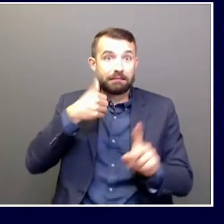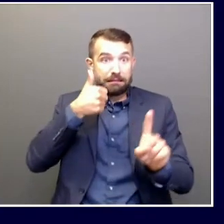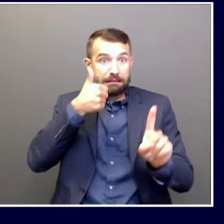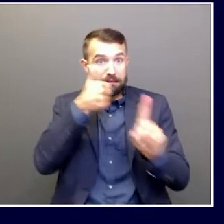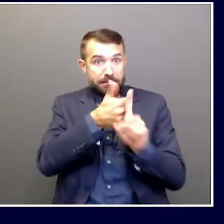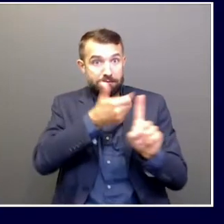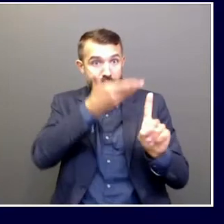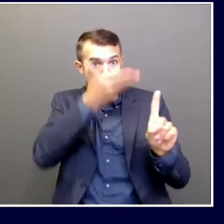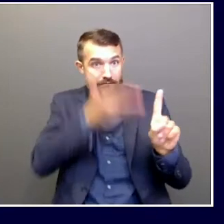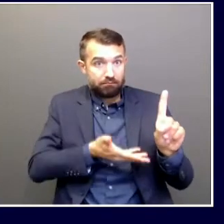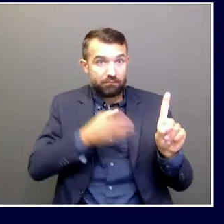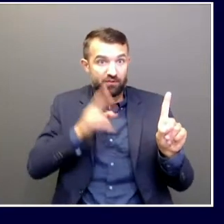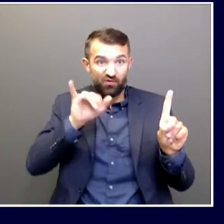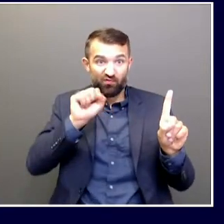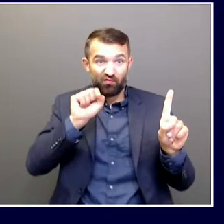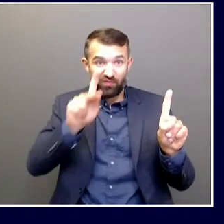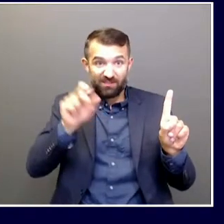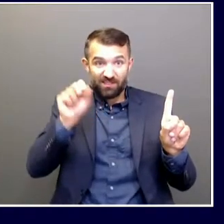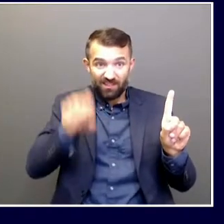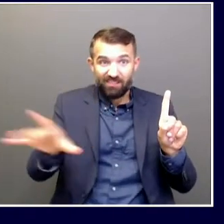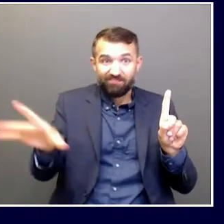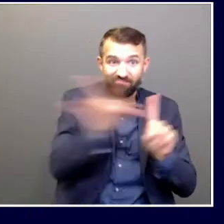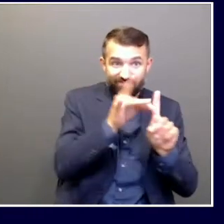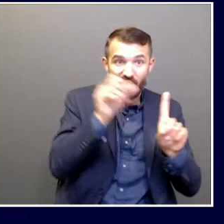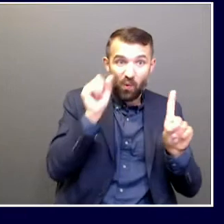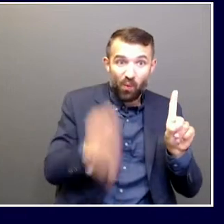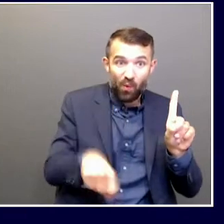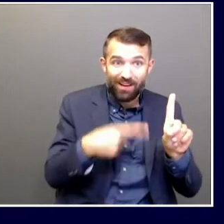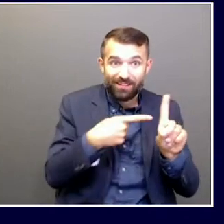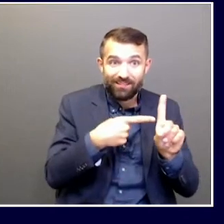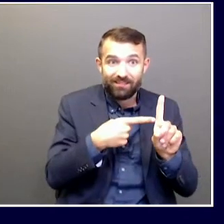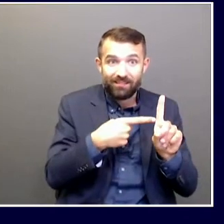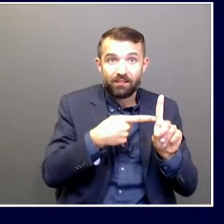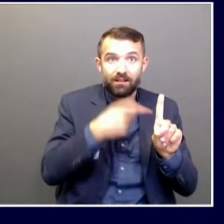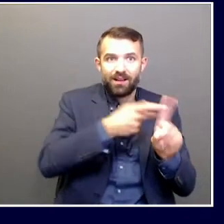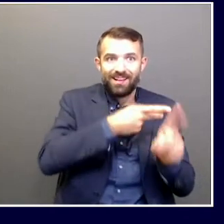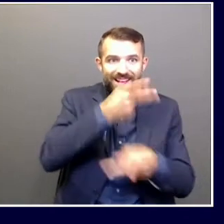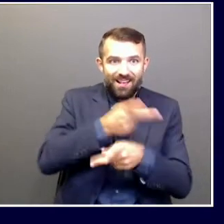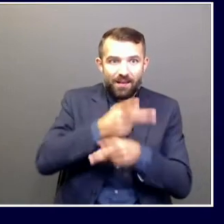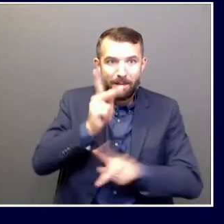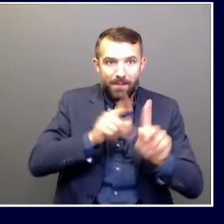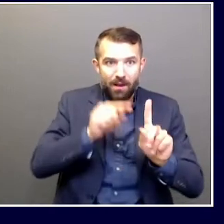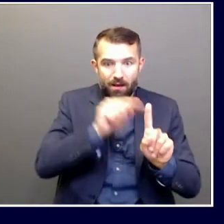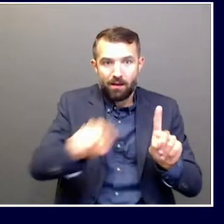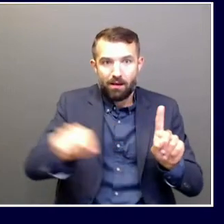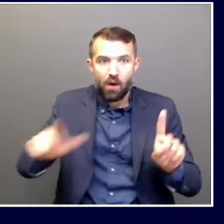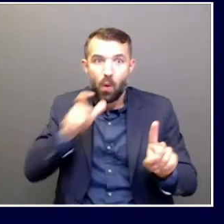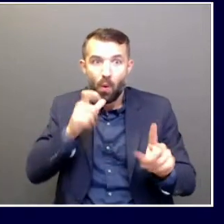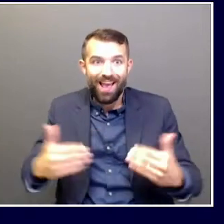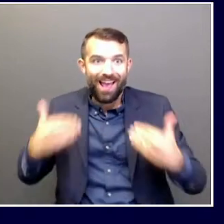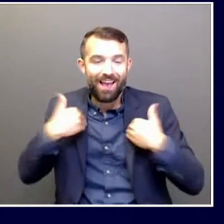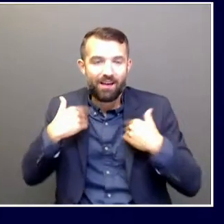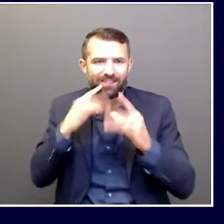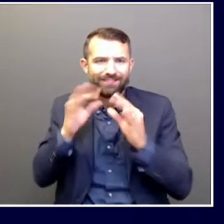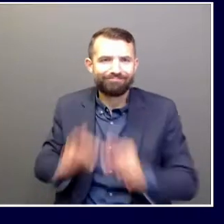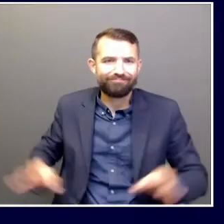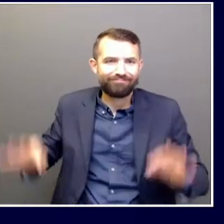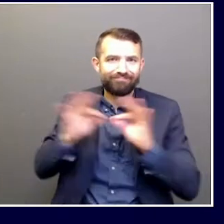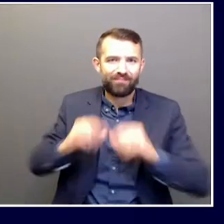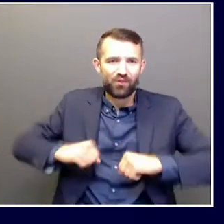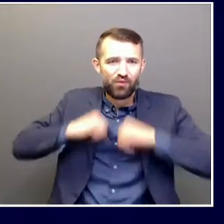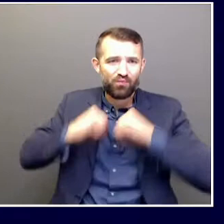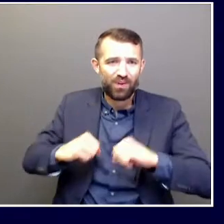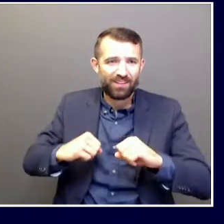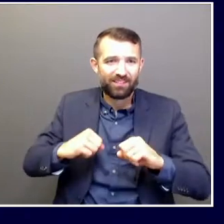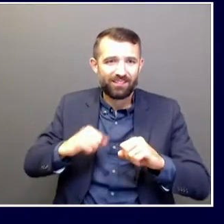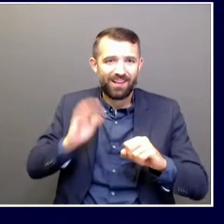they are on the front lines caring for people with COVID-19. So protecting those workers is equally important. And that is